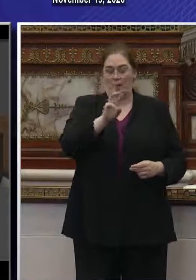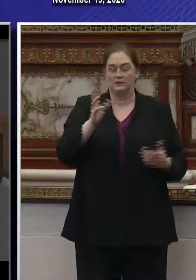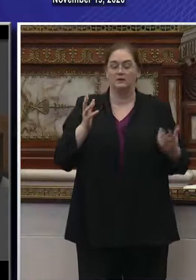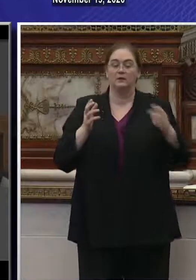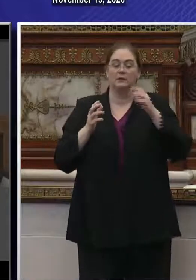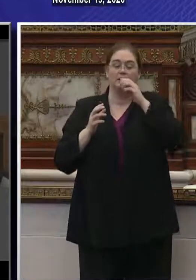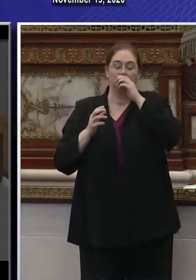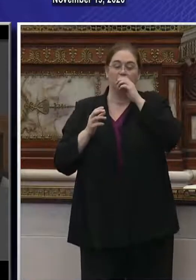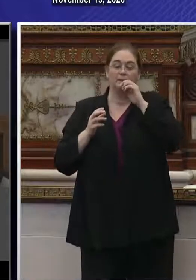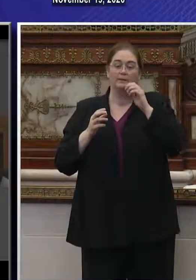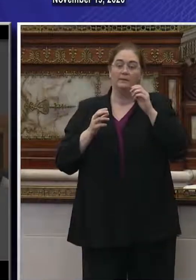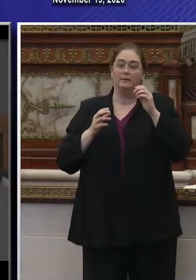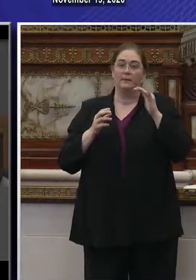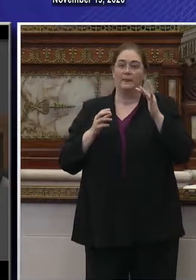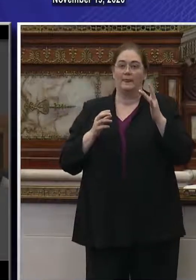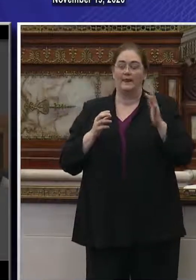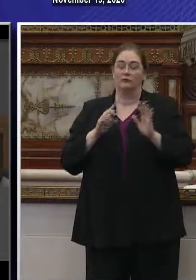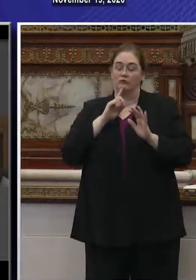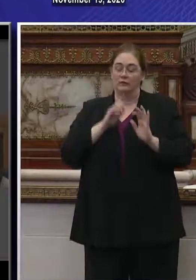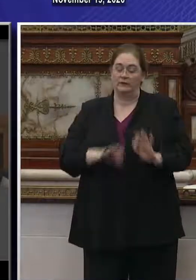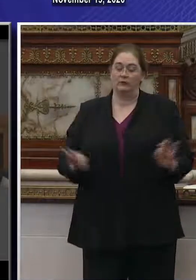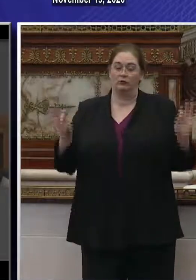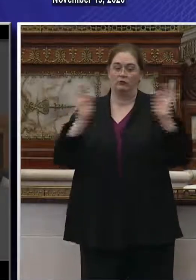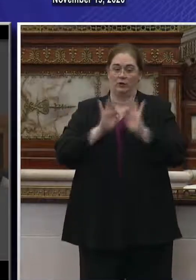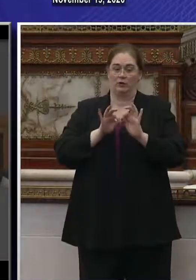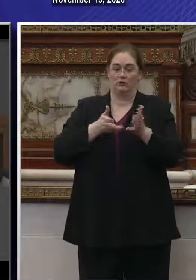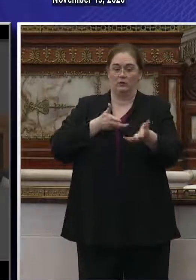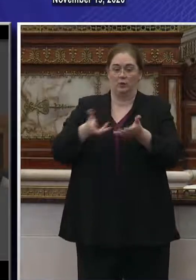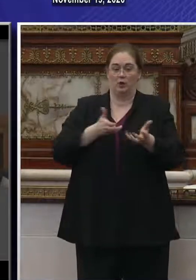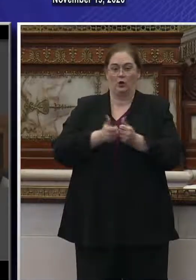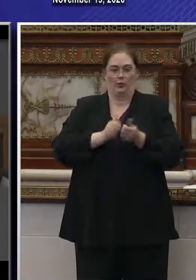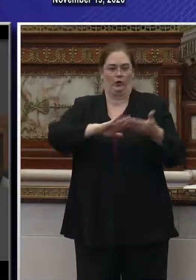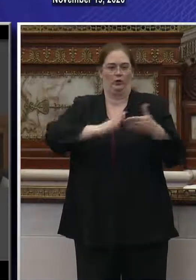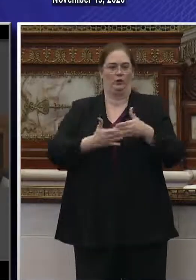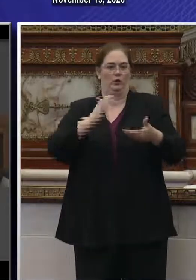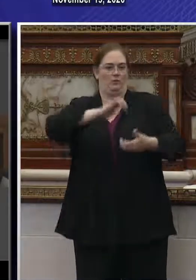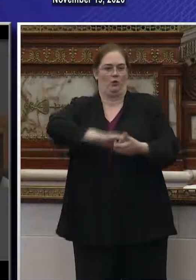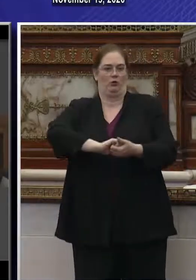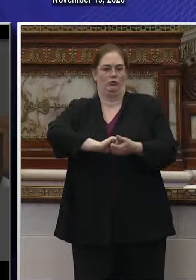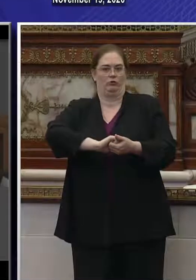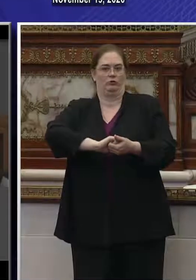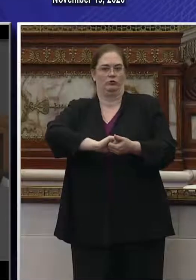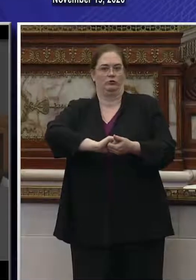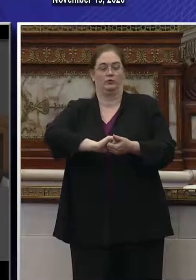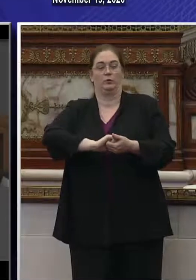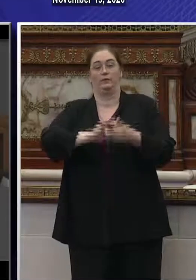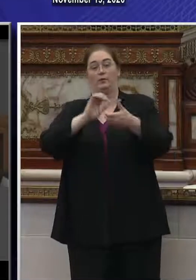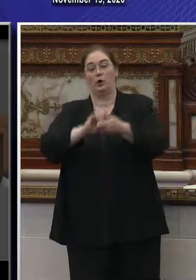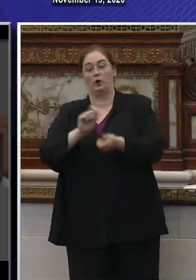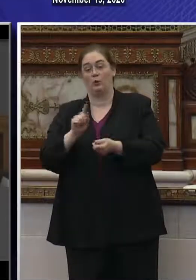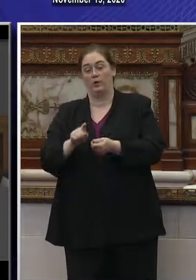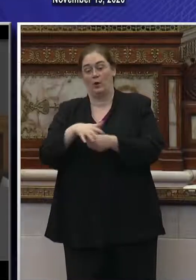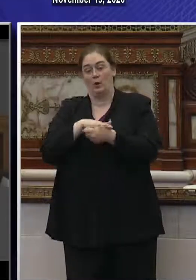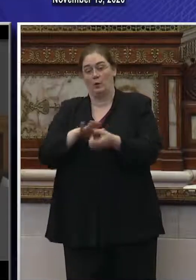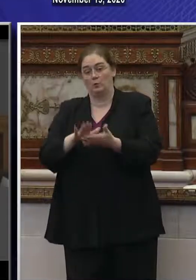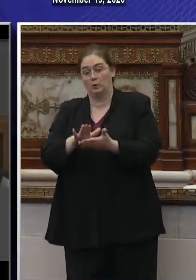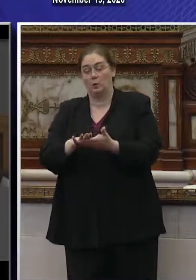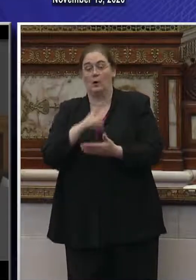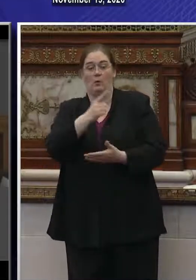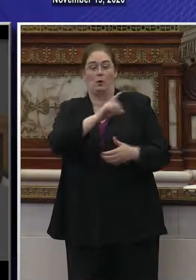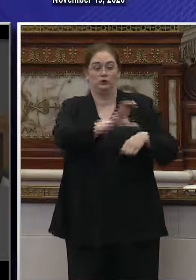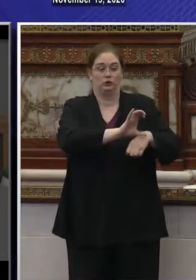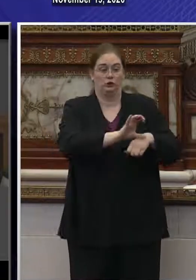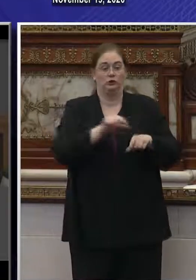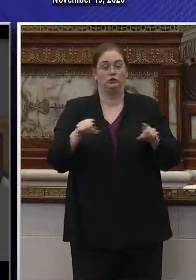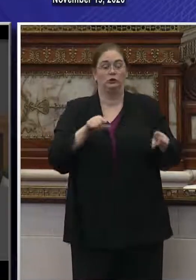that it is critical to work with community partners. We've been partnering with a local school and a local church,